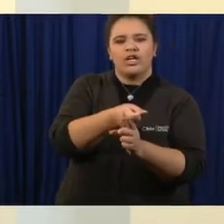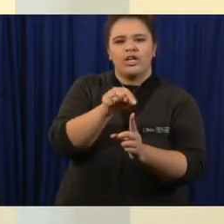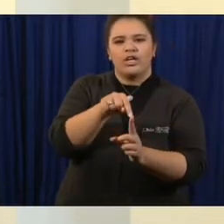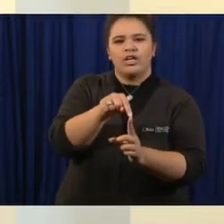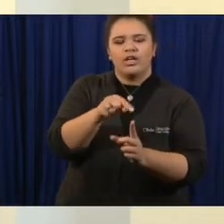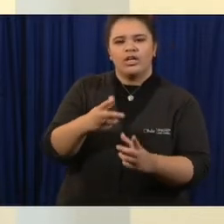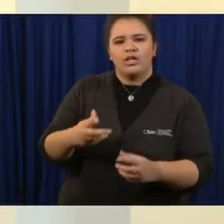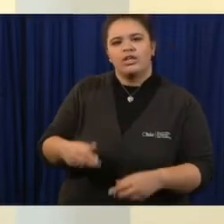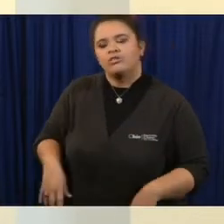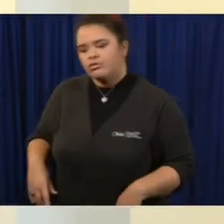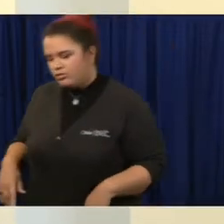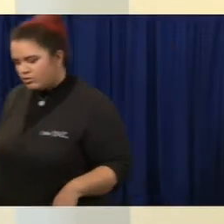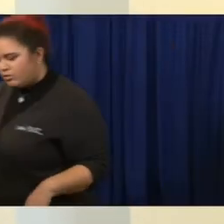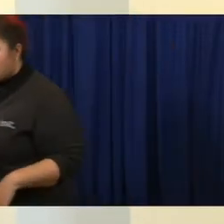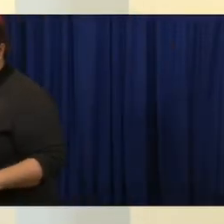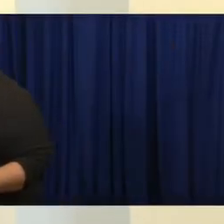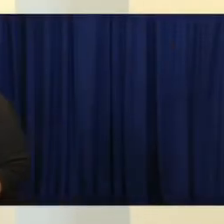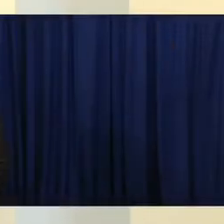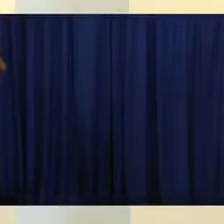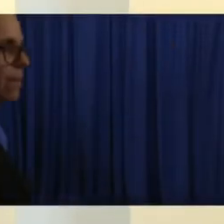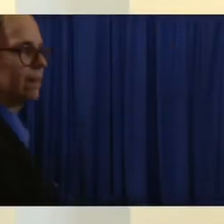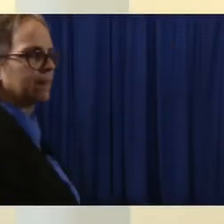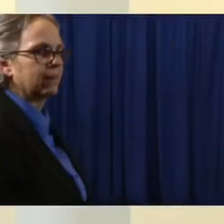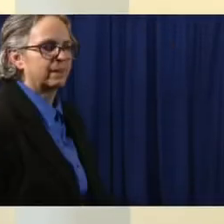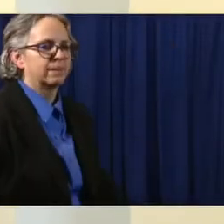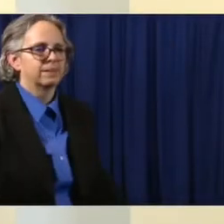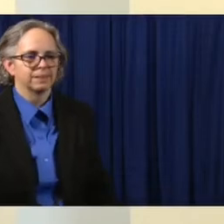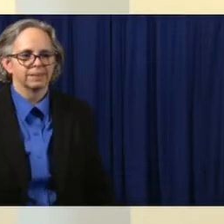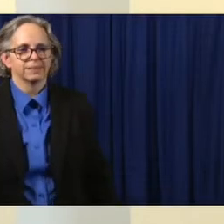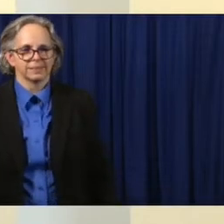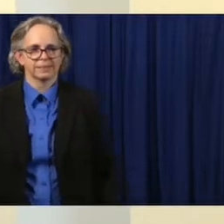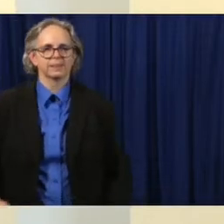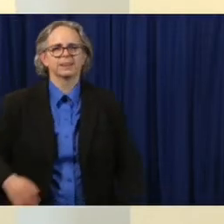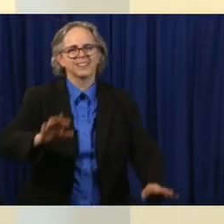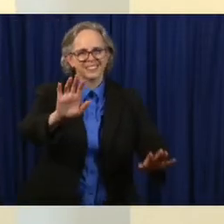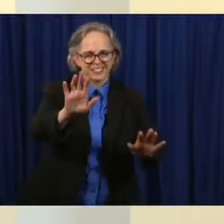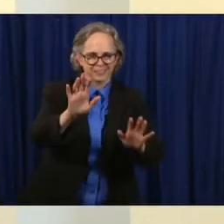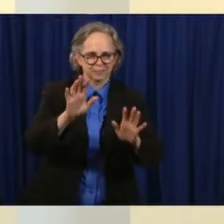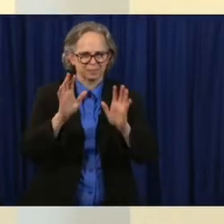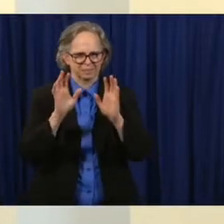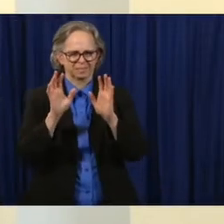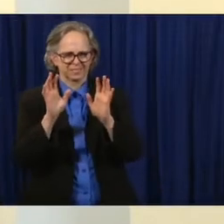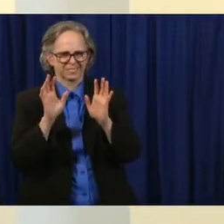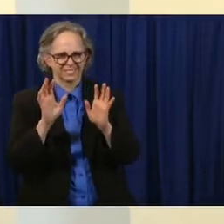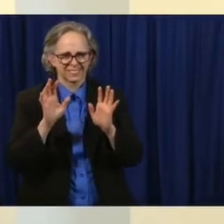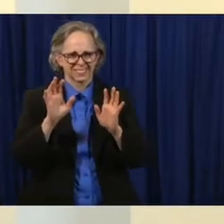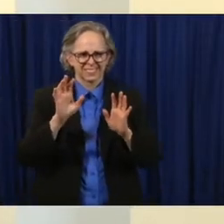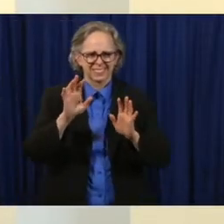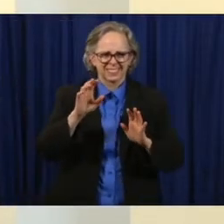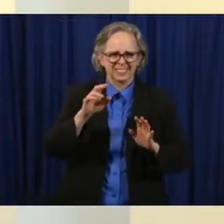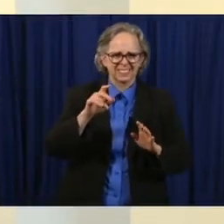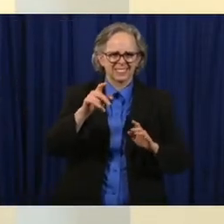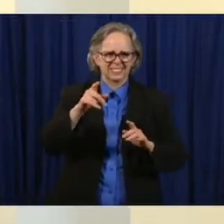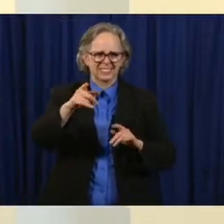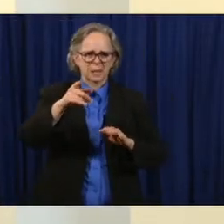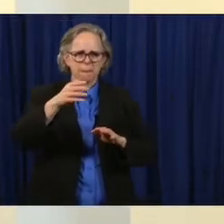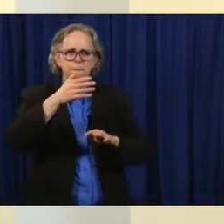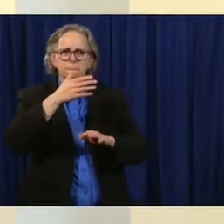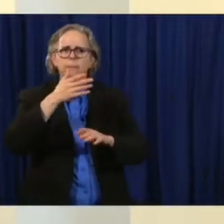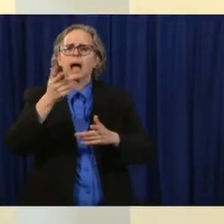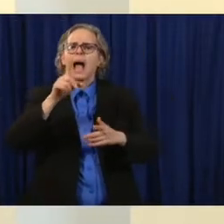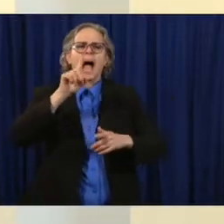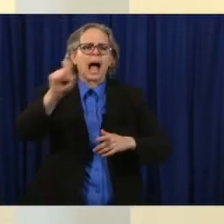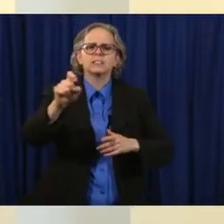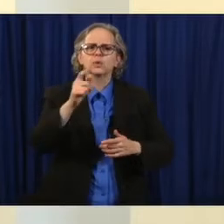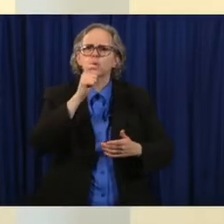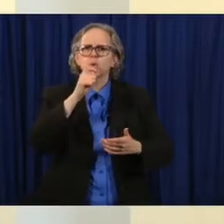So first of all, I think it probably would be best to direct your question, to the director of